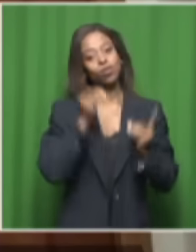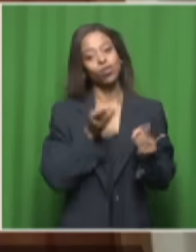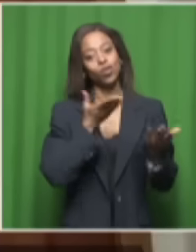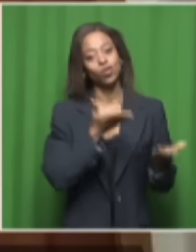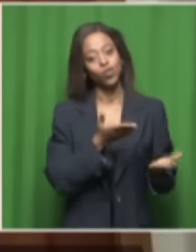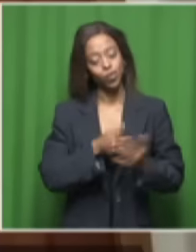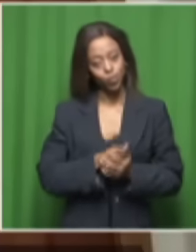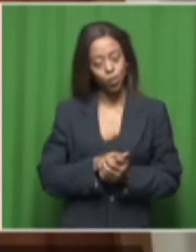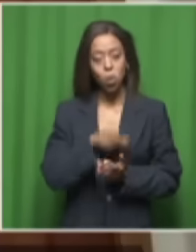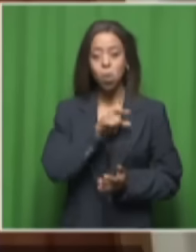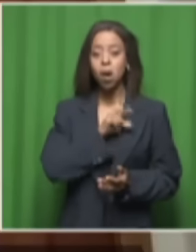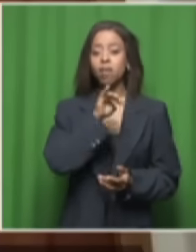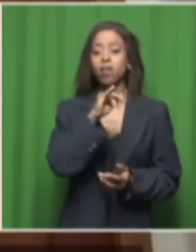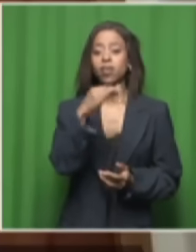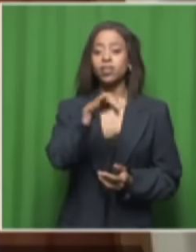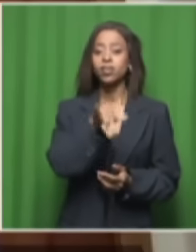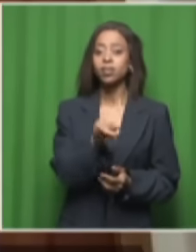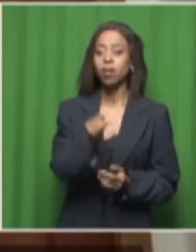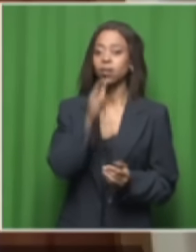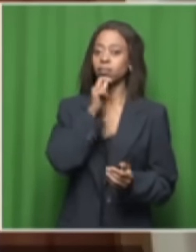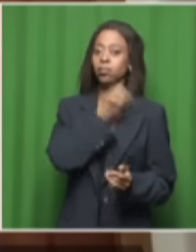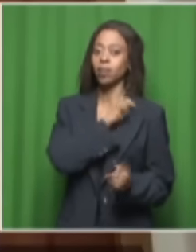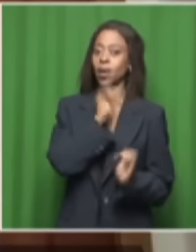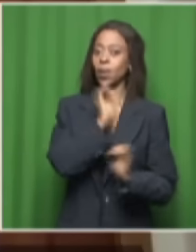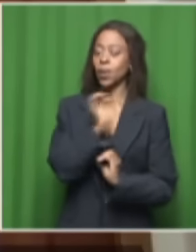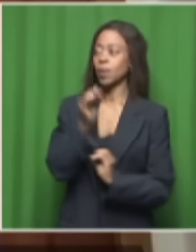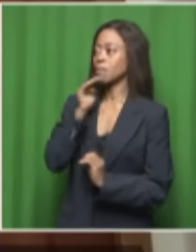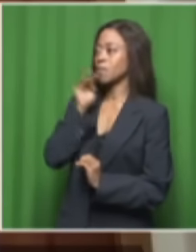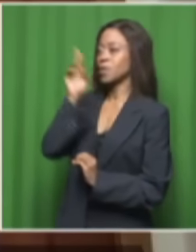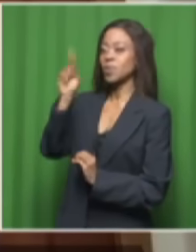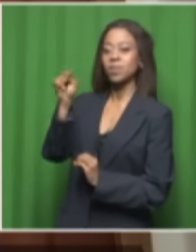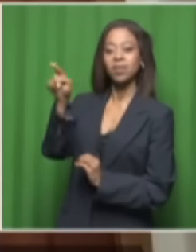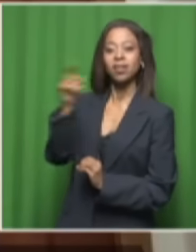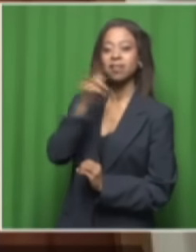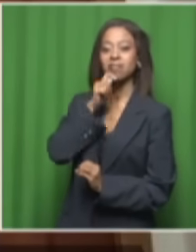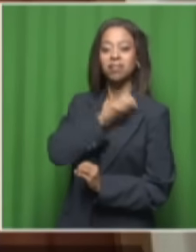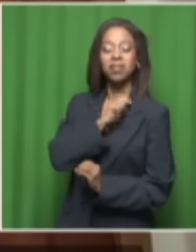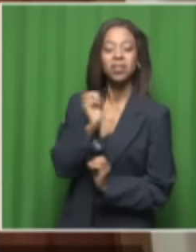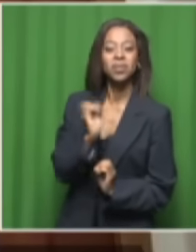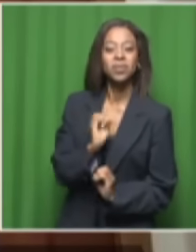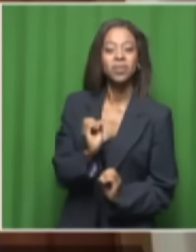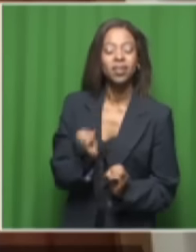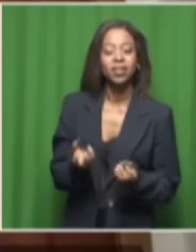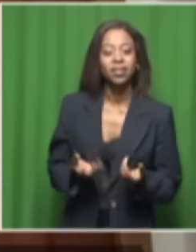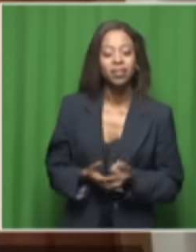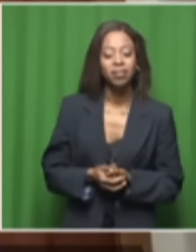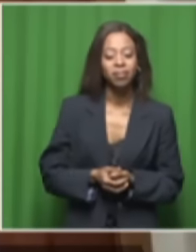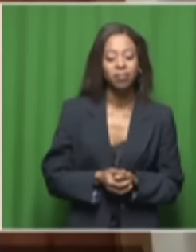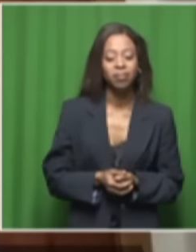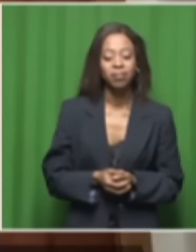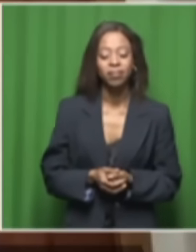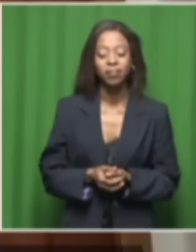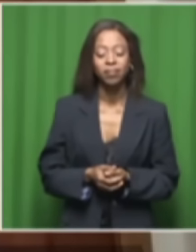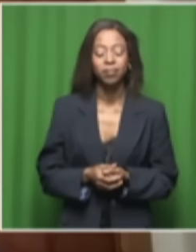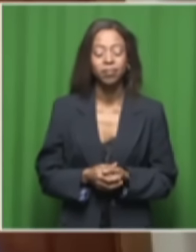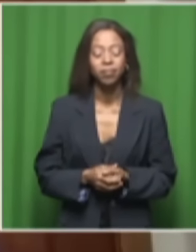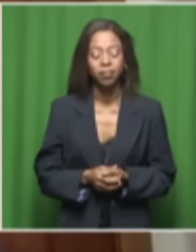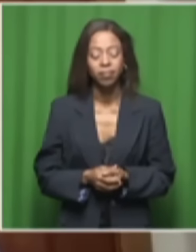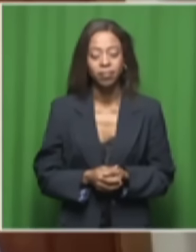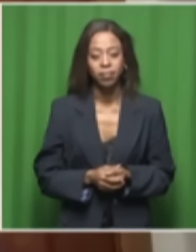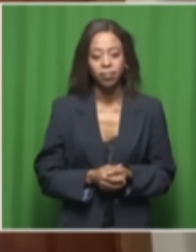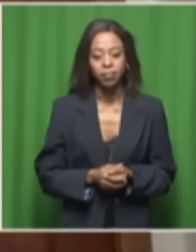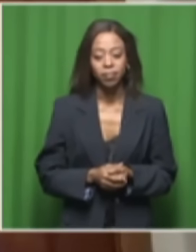trust your evidence, then it's effectively saying that we don't trust the evidence that is being provided by